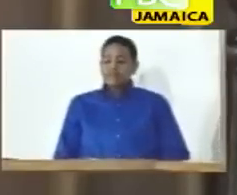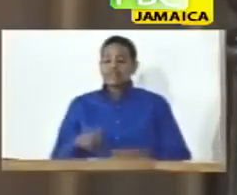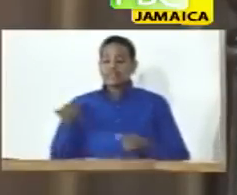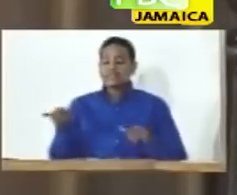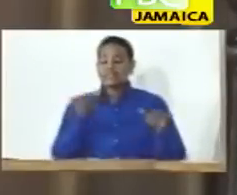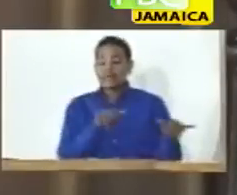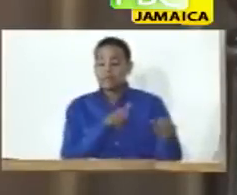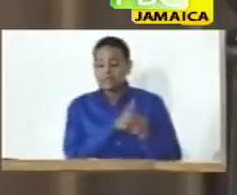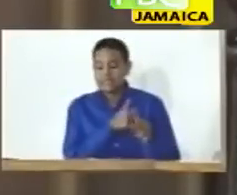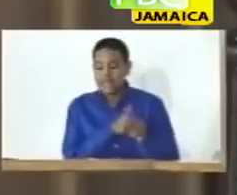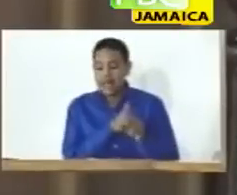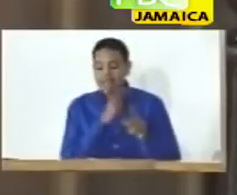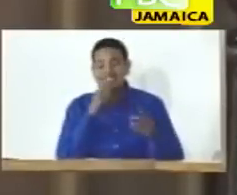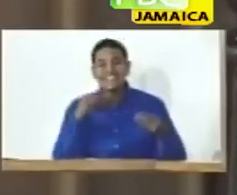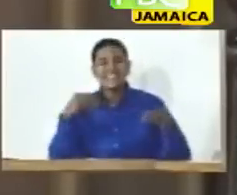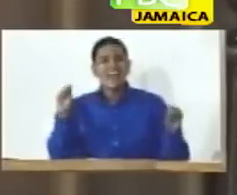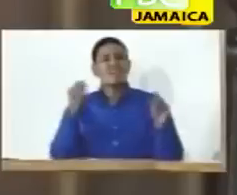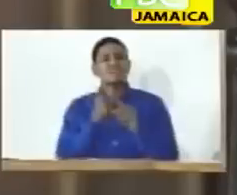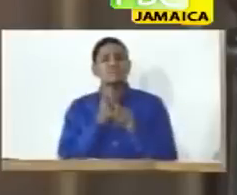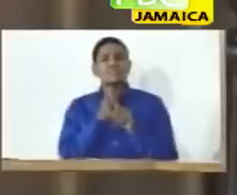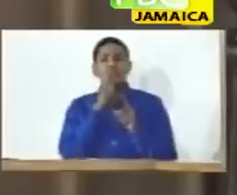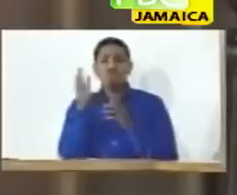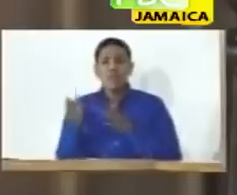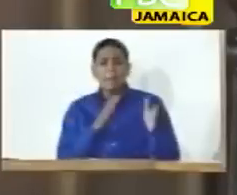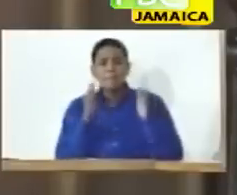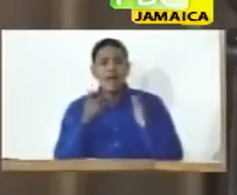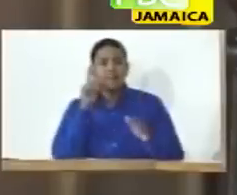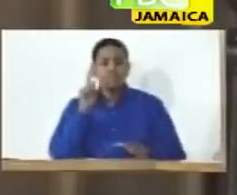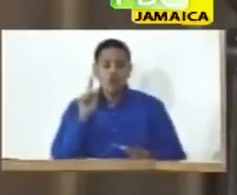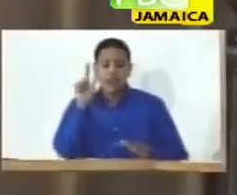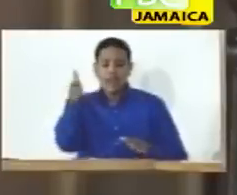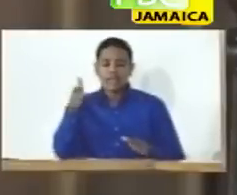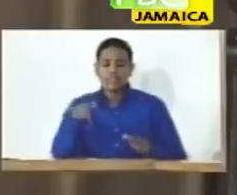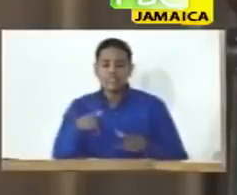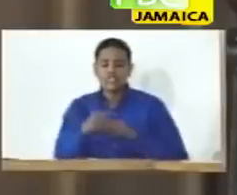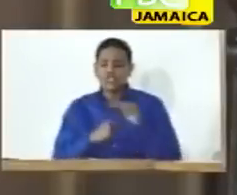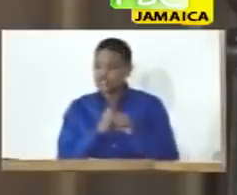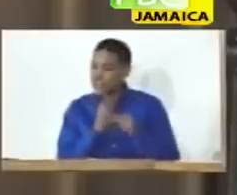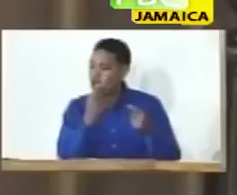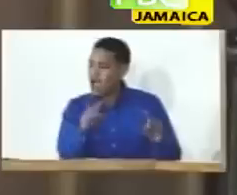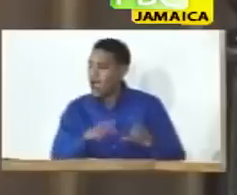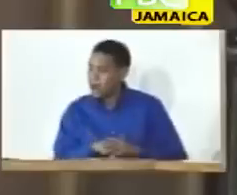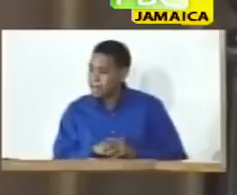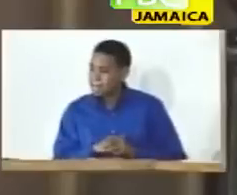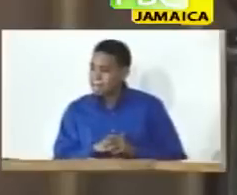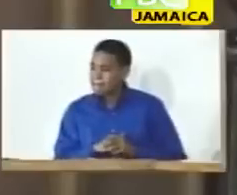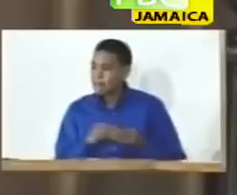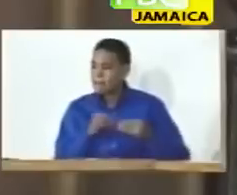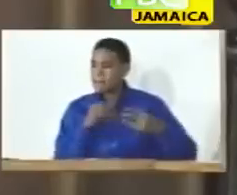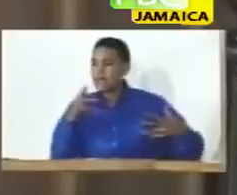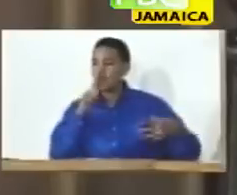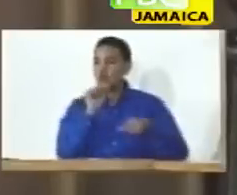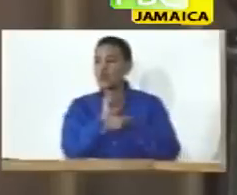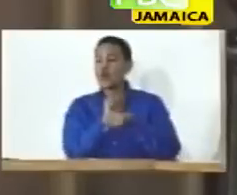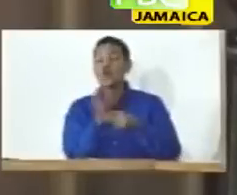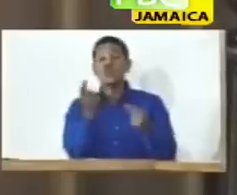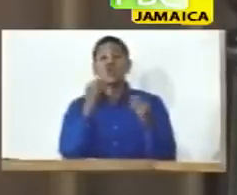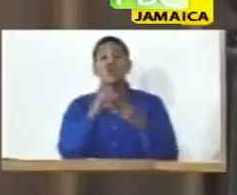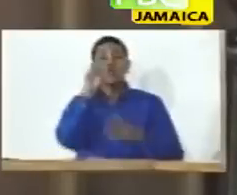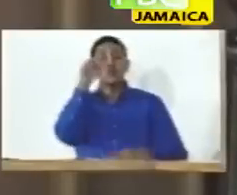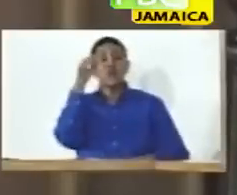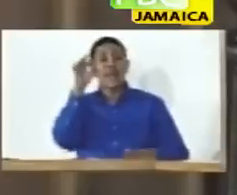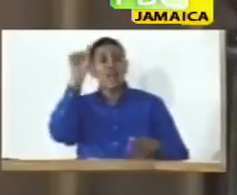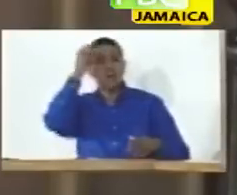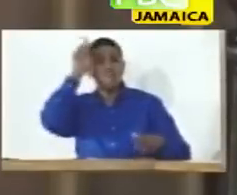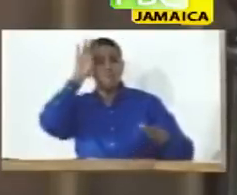Similar divestments are planned for later this year. Building on the work done in 2019, the government will